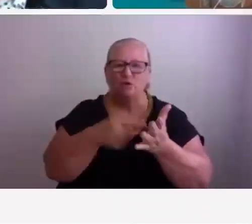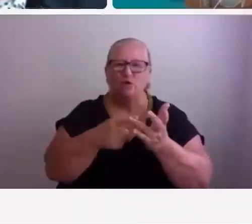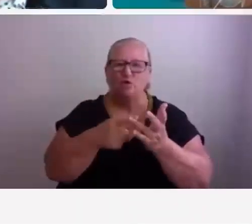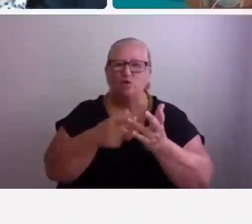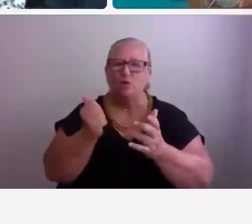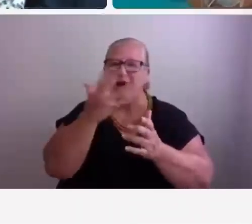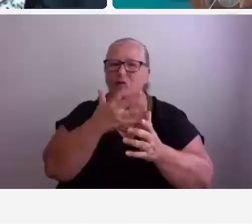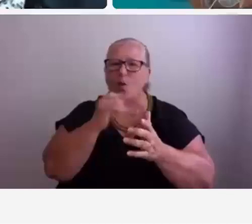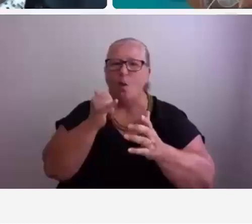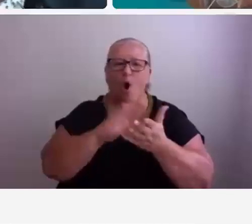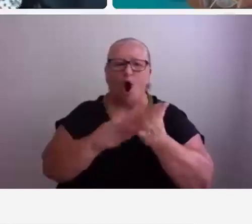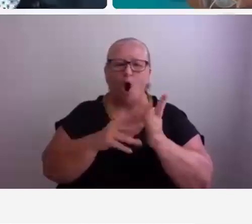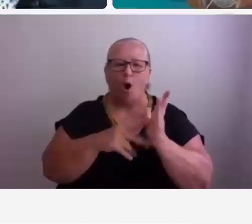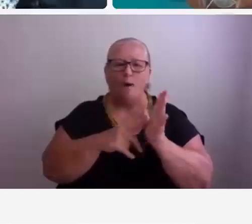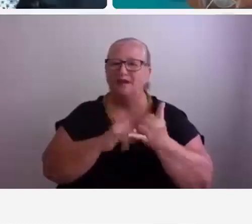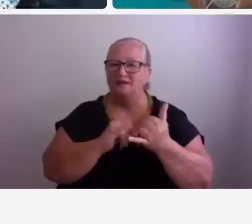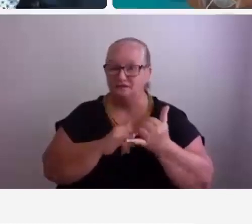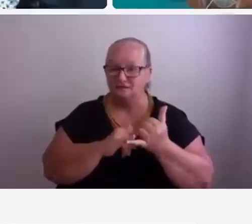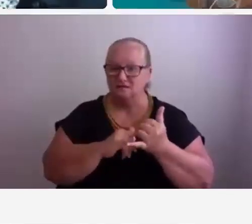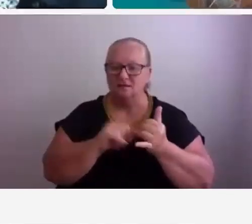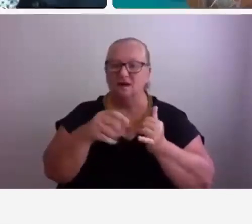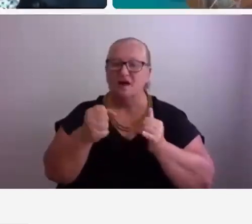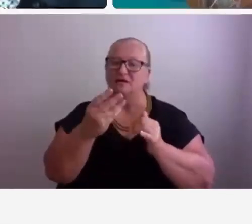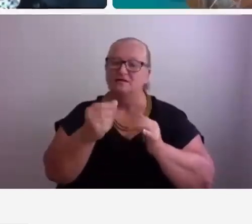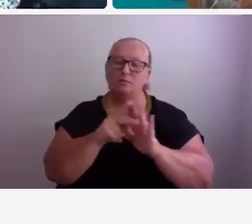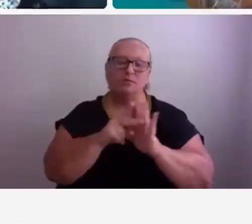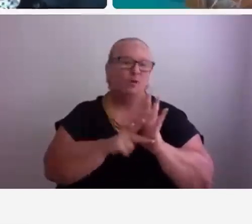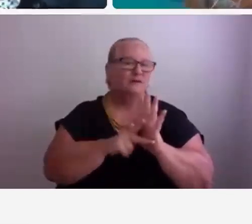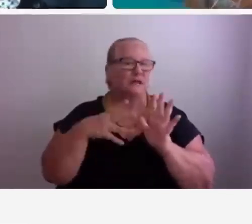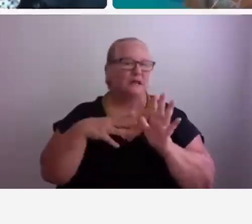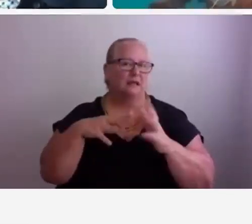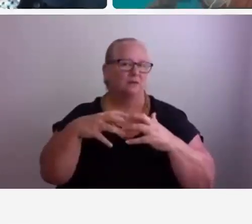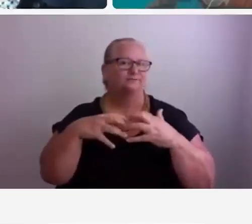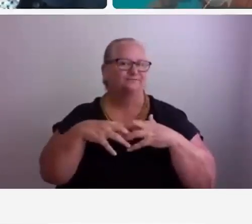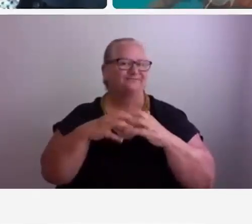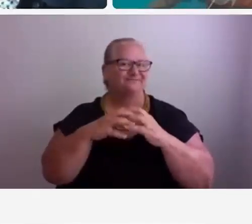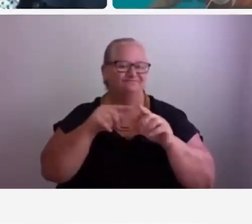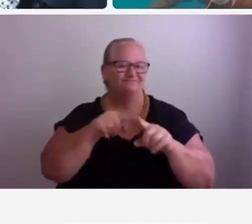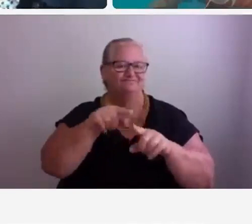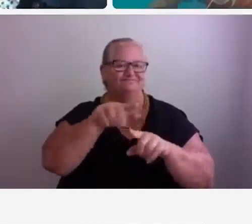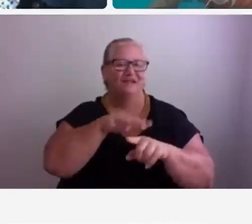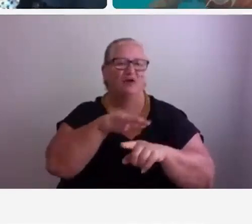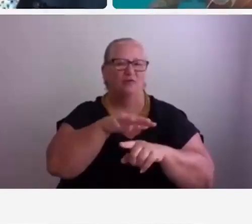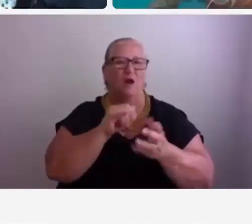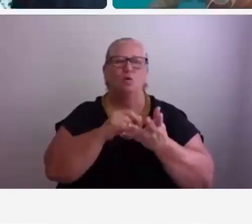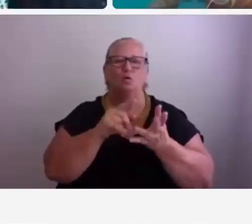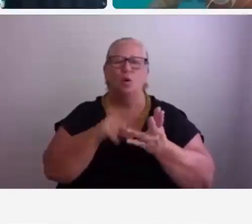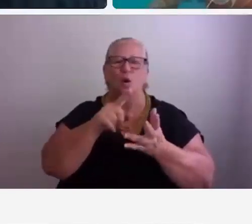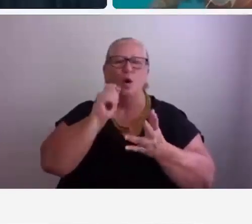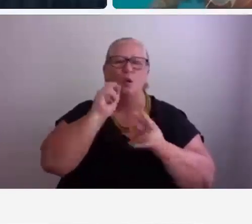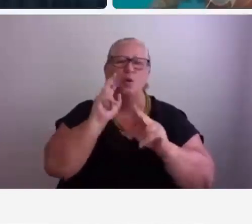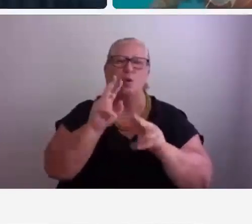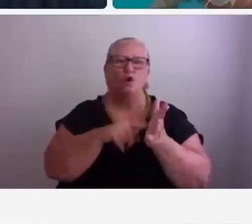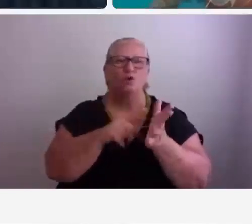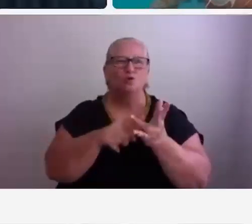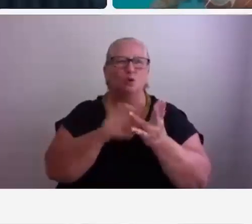or homeless people. There's some policy that still needs to be set in that regard. We'll probably be looking at